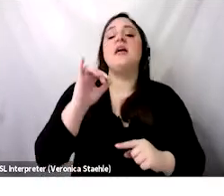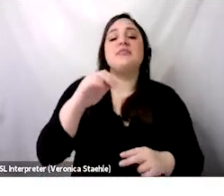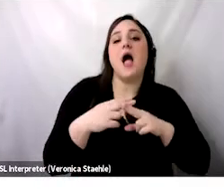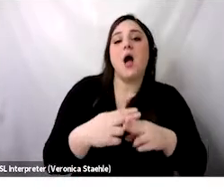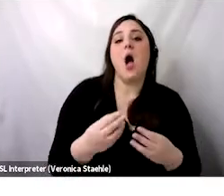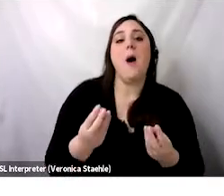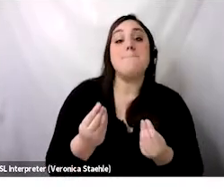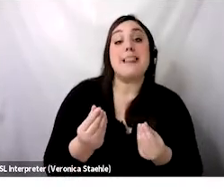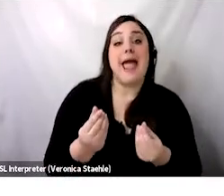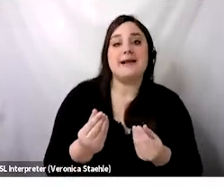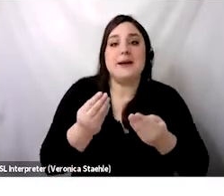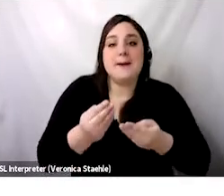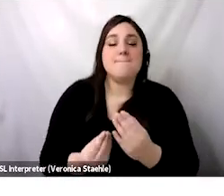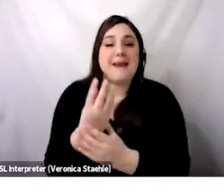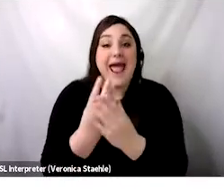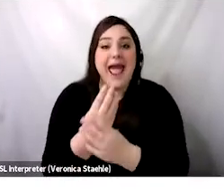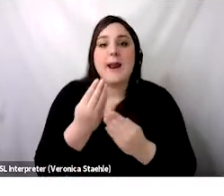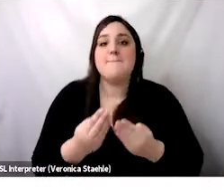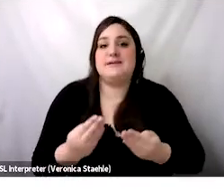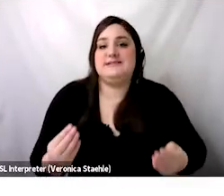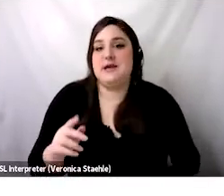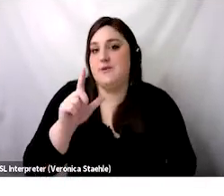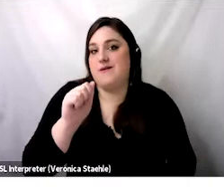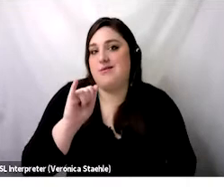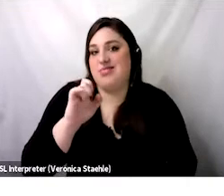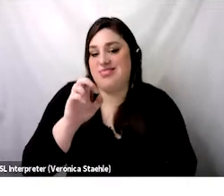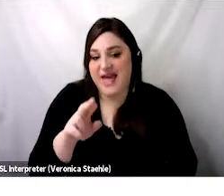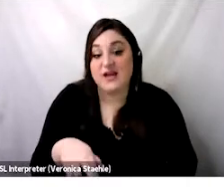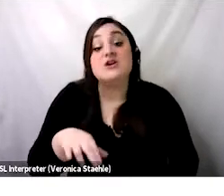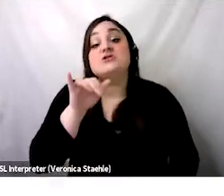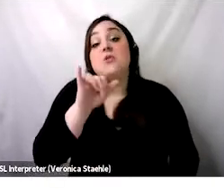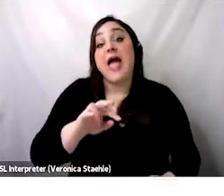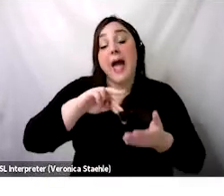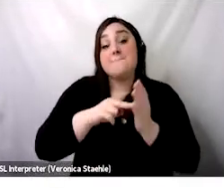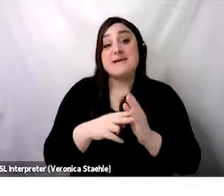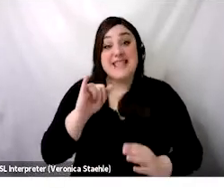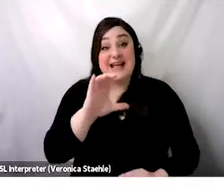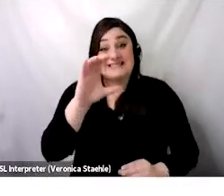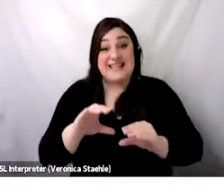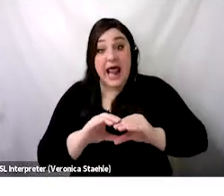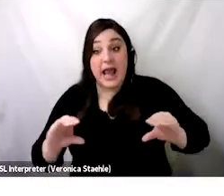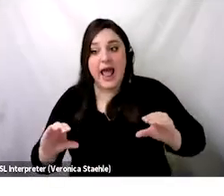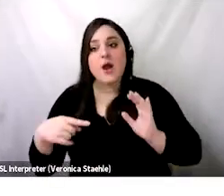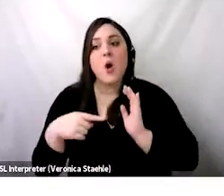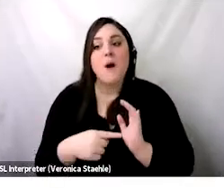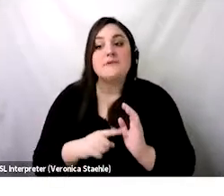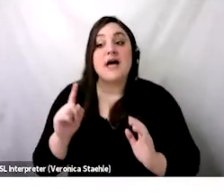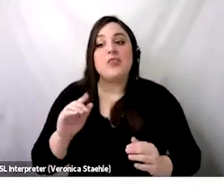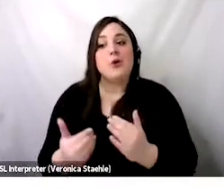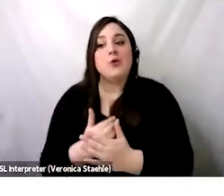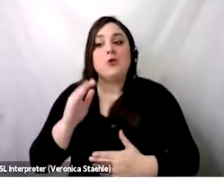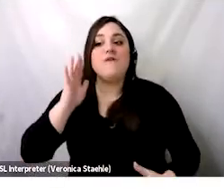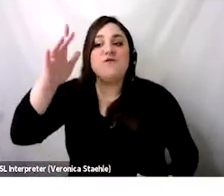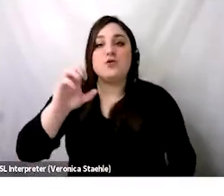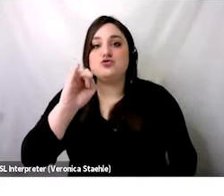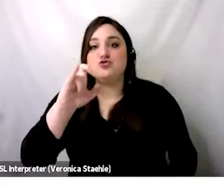layer. And this is where the formation of soil will happen eventually. And then you have the R horizon layer or